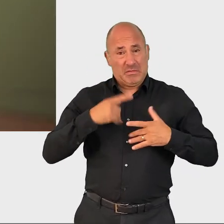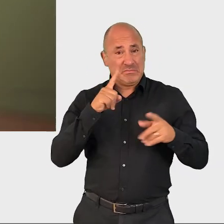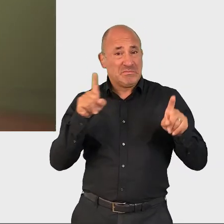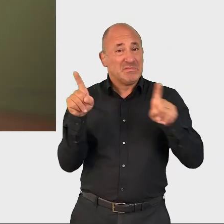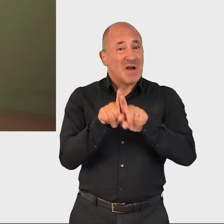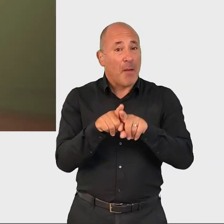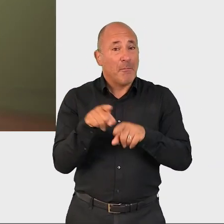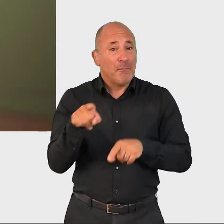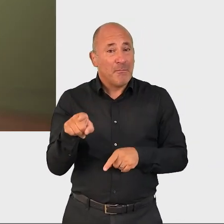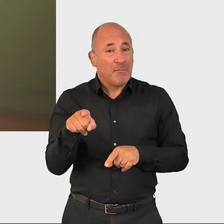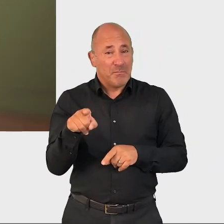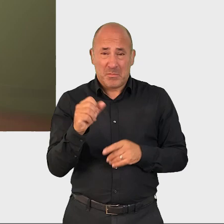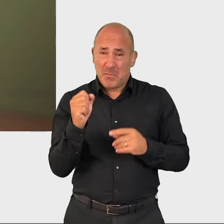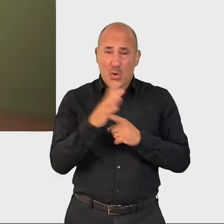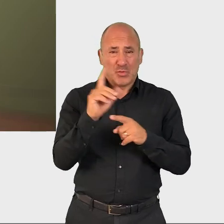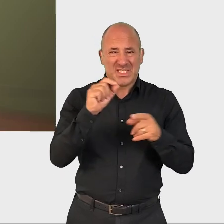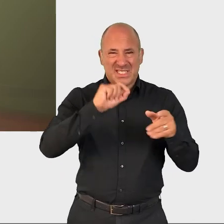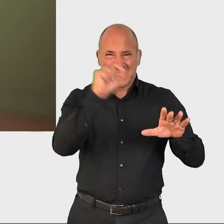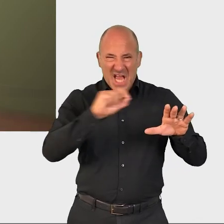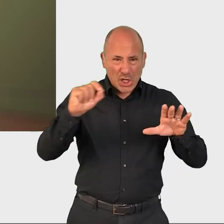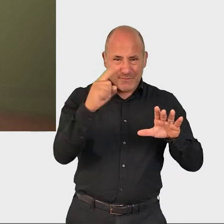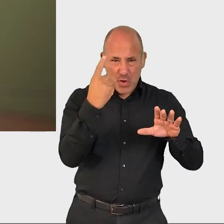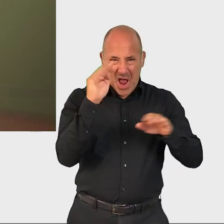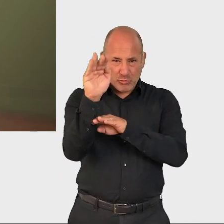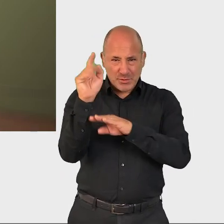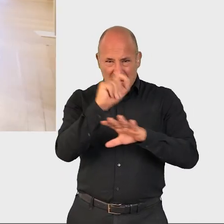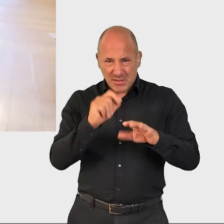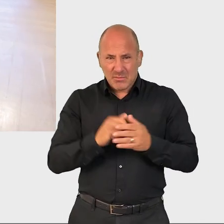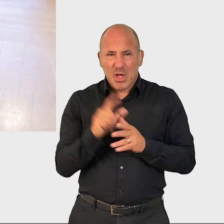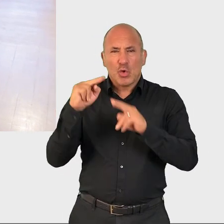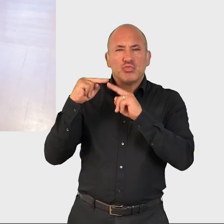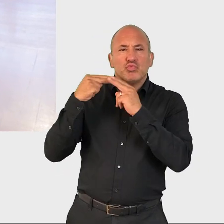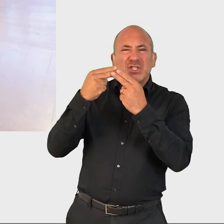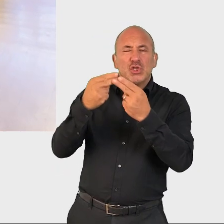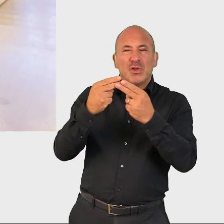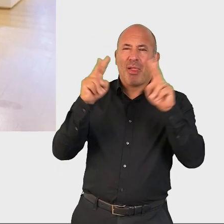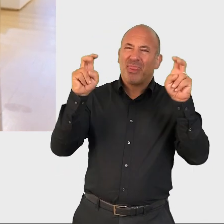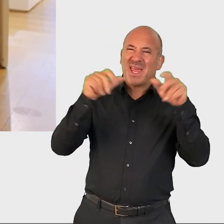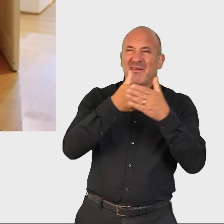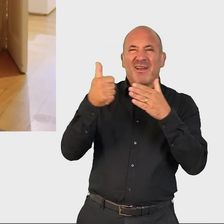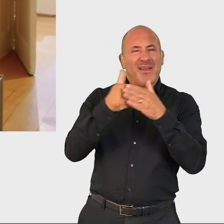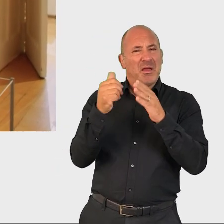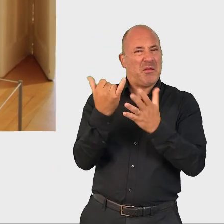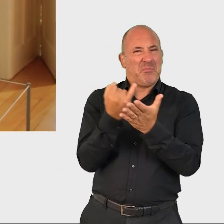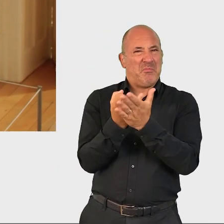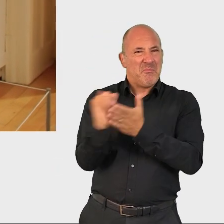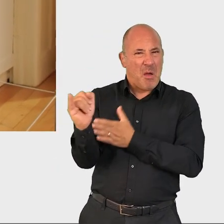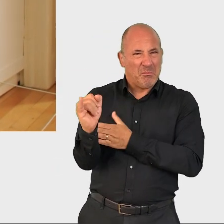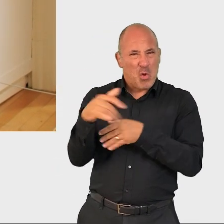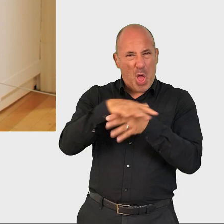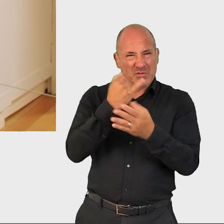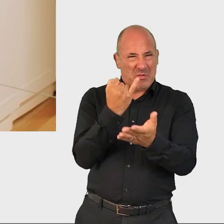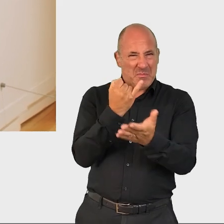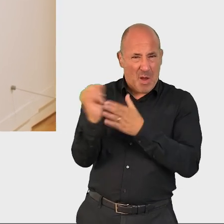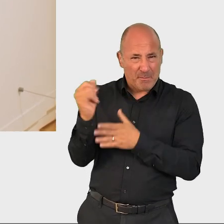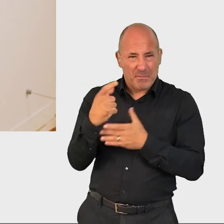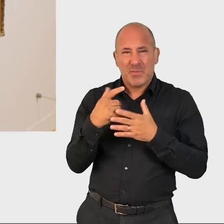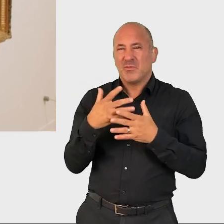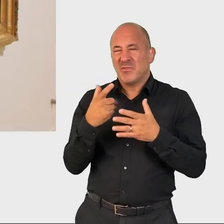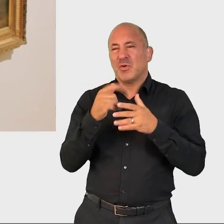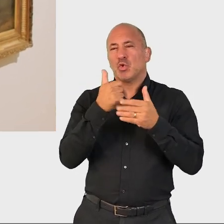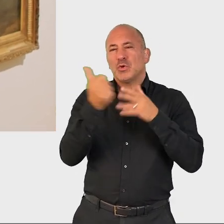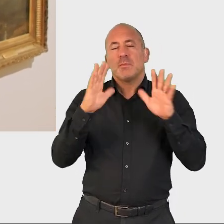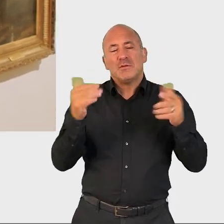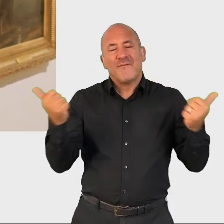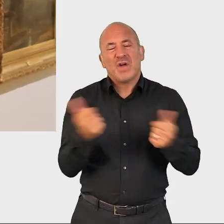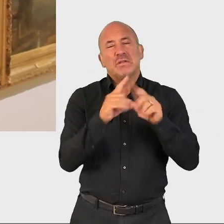same belief as Valenciennes in the importance of sketching outdoors, but he rejected traditional landscape themes and locations and the